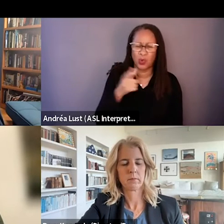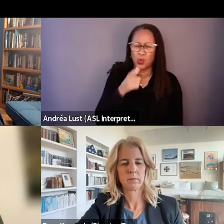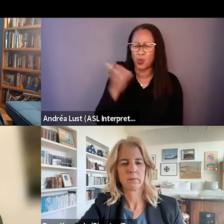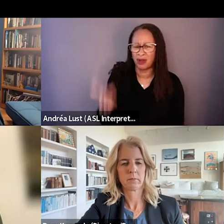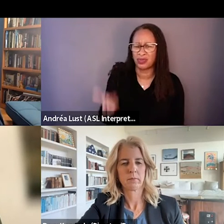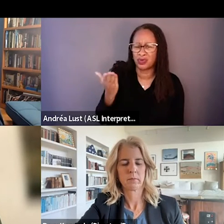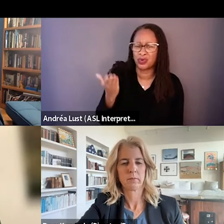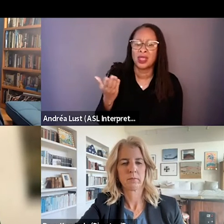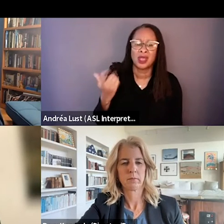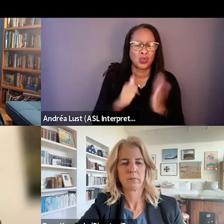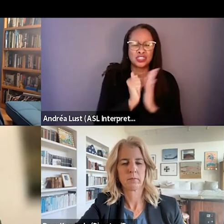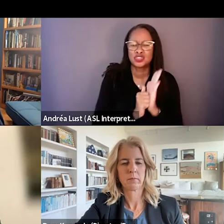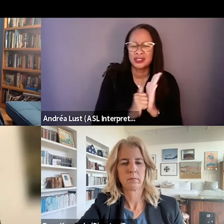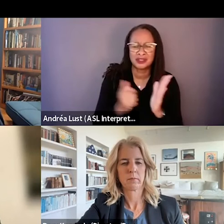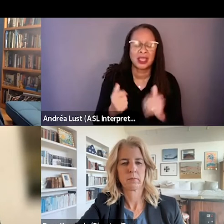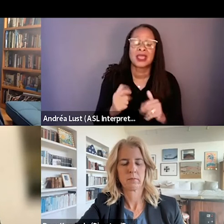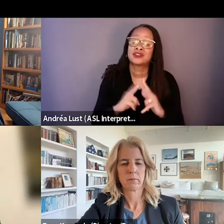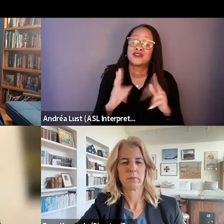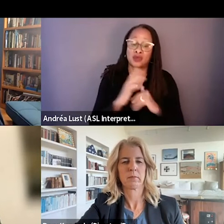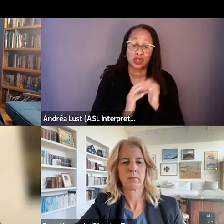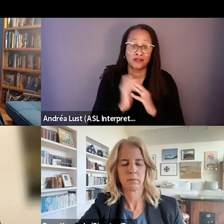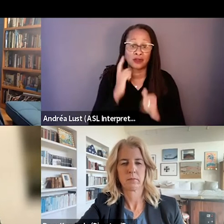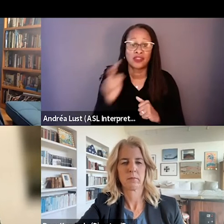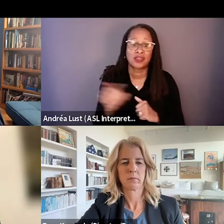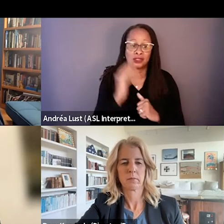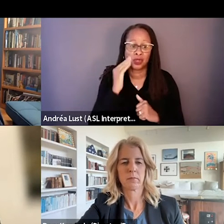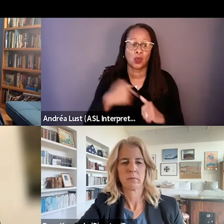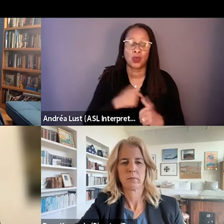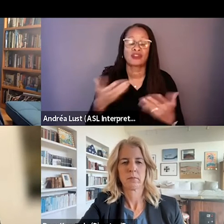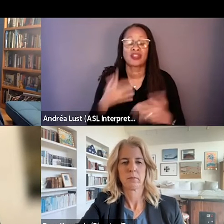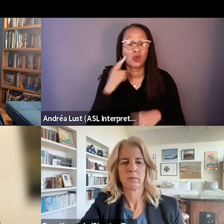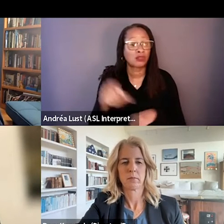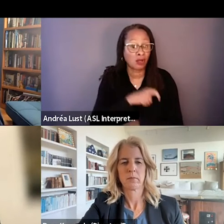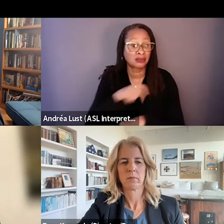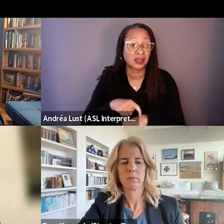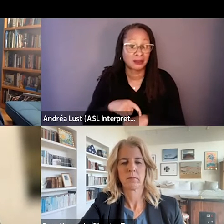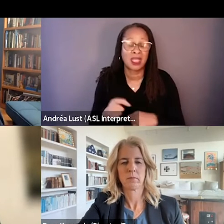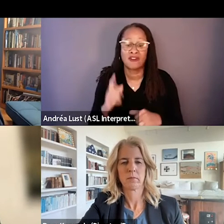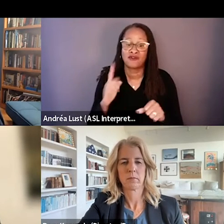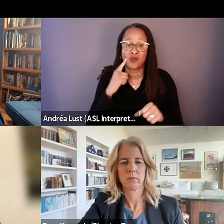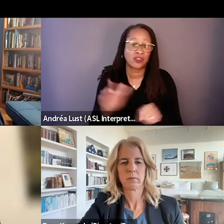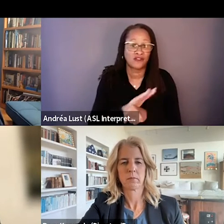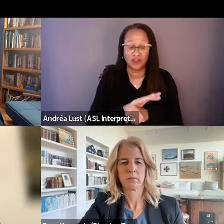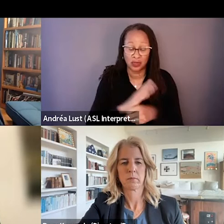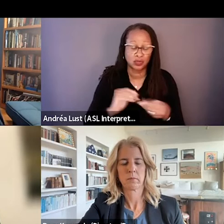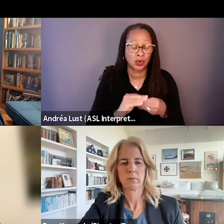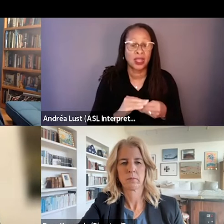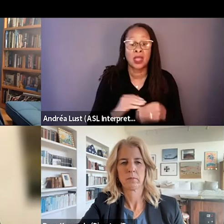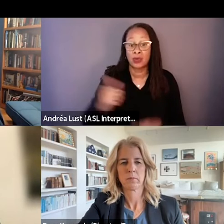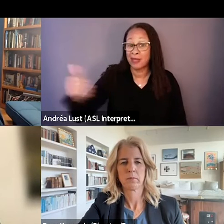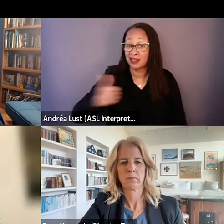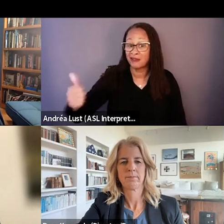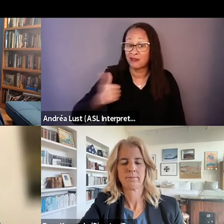and what our agenda was. And it was really comforting for them to know that we were there for a long haul. We were back and forth several times over the course of a